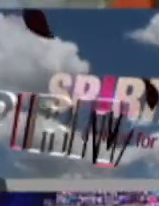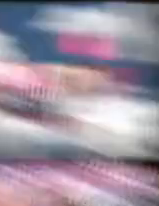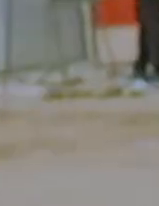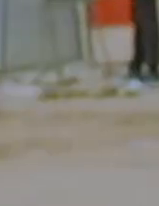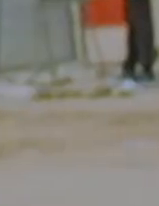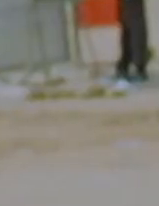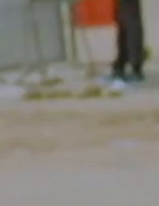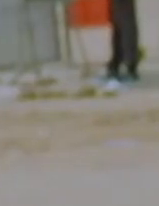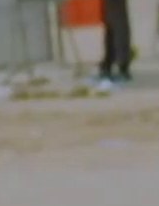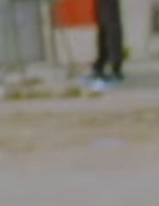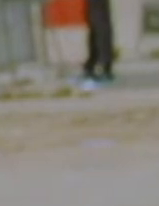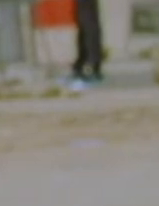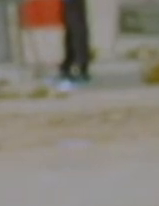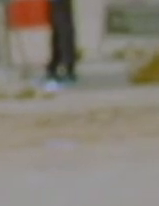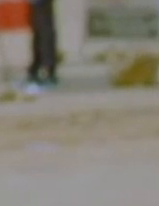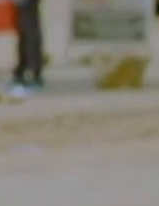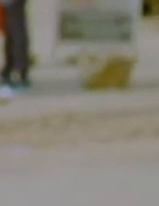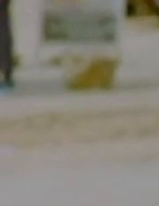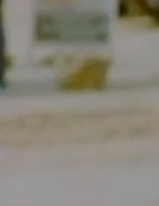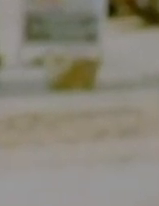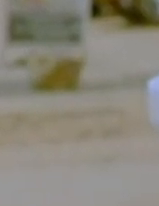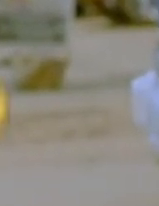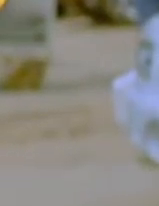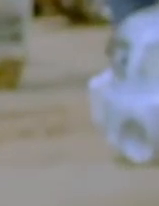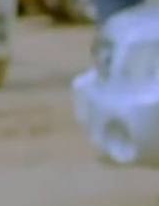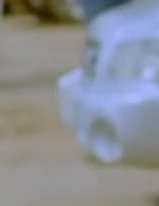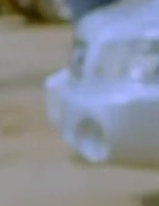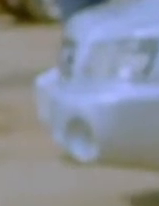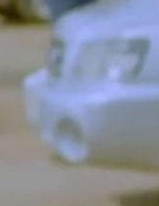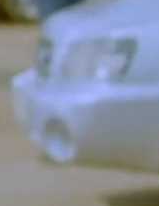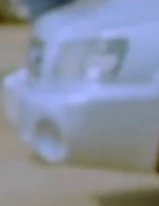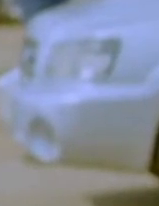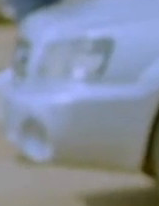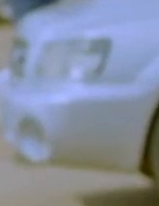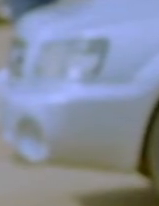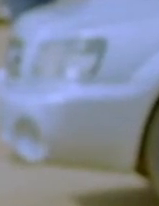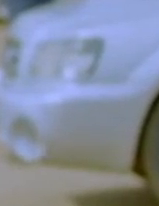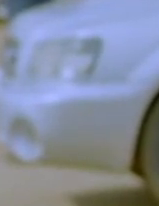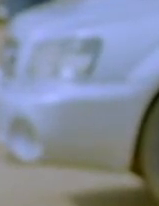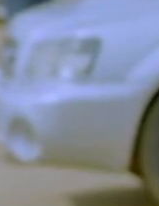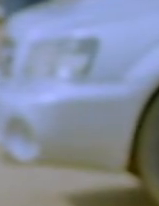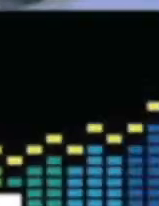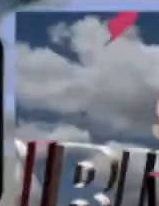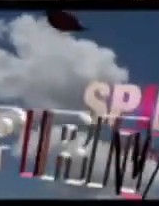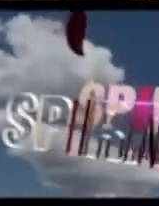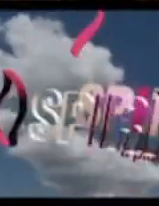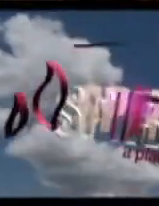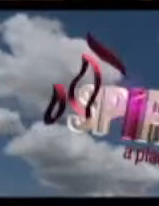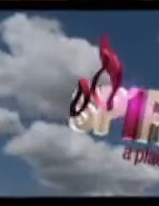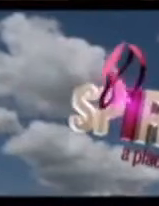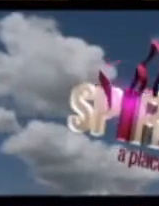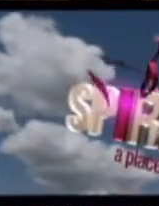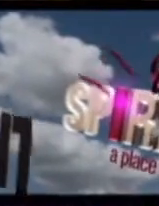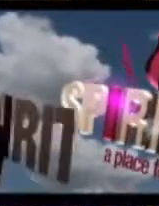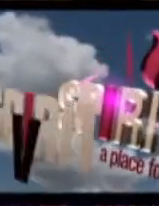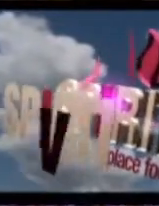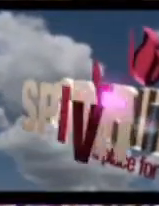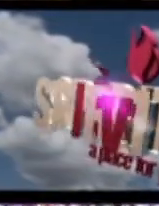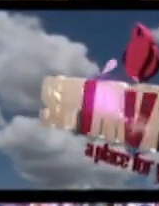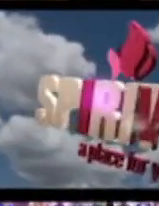Nyumirwa omulembe omupya ogujjudde ebisanyusa omuli emikutu gya TV egisukka mu 8 n'egya radio nga kw'otadde ne